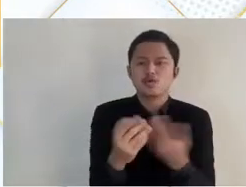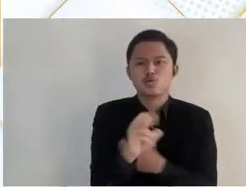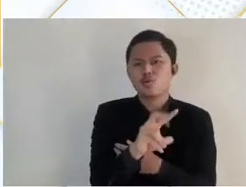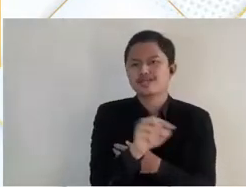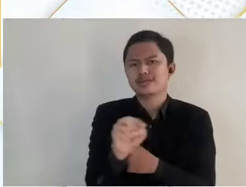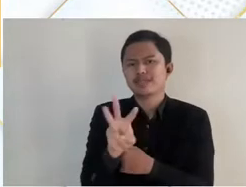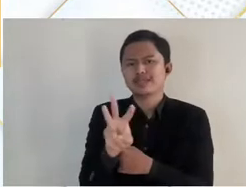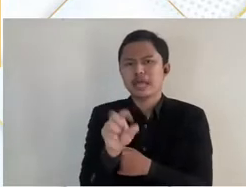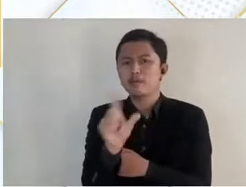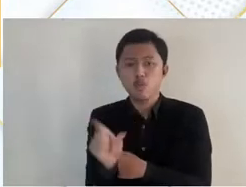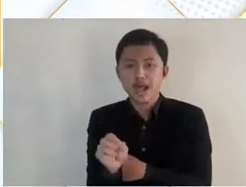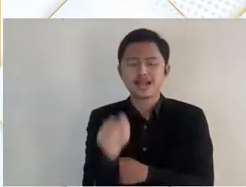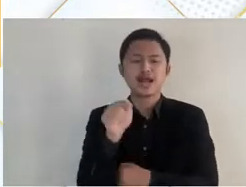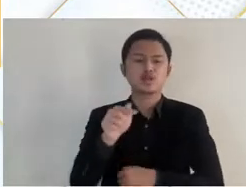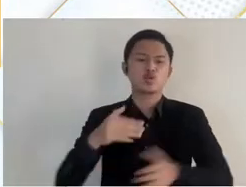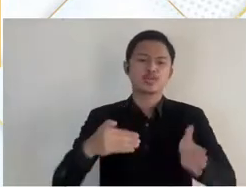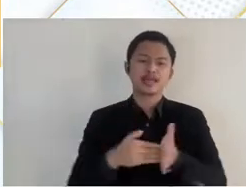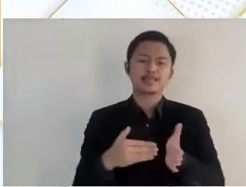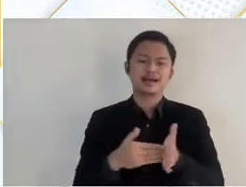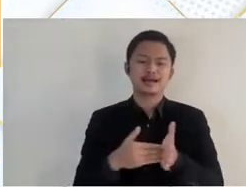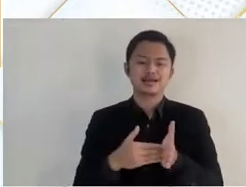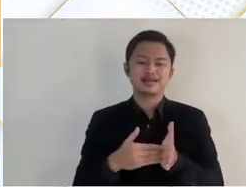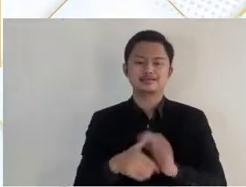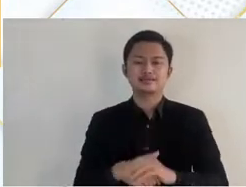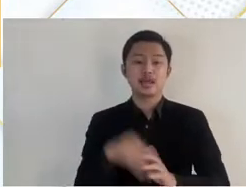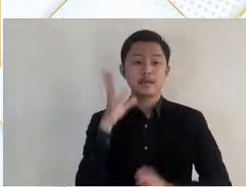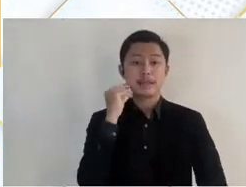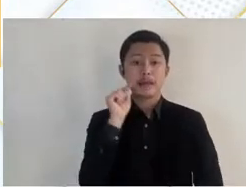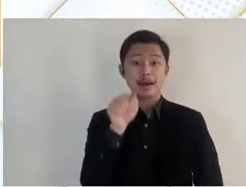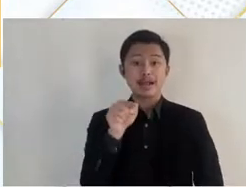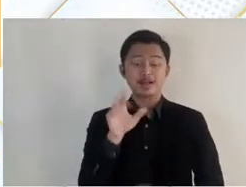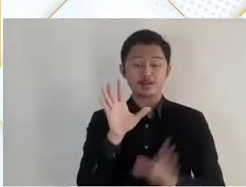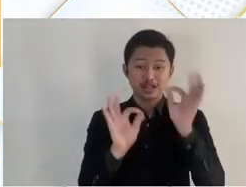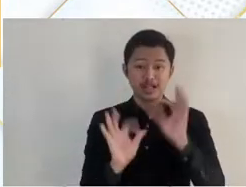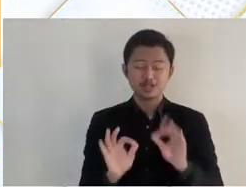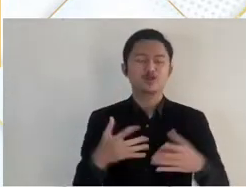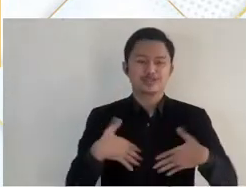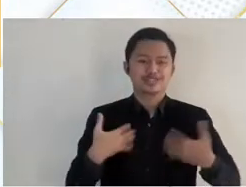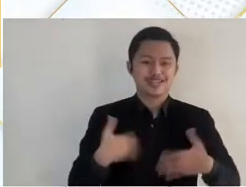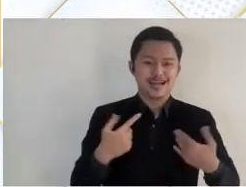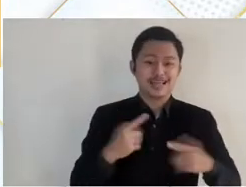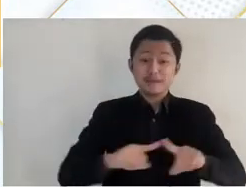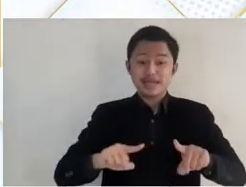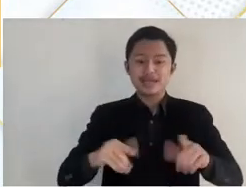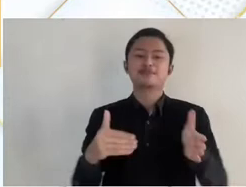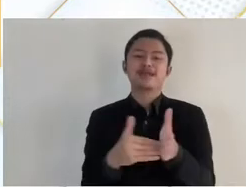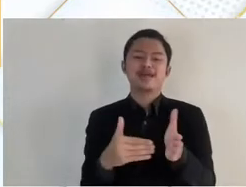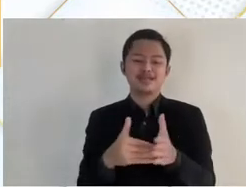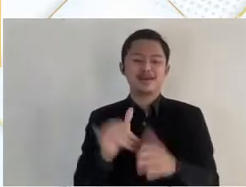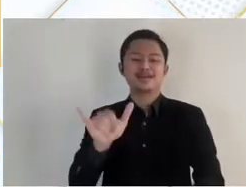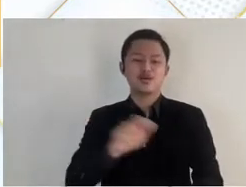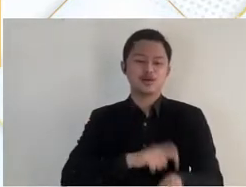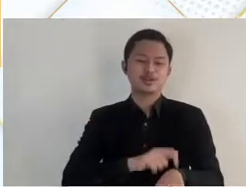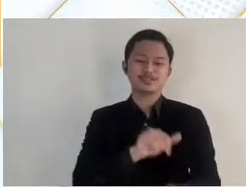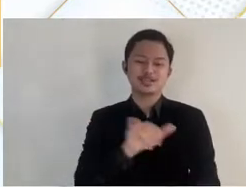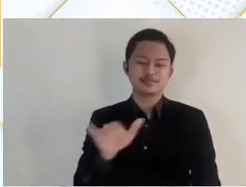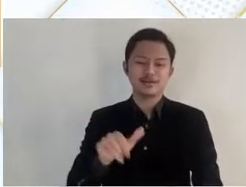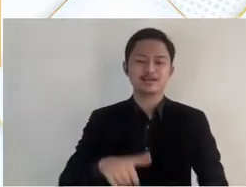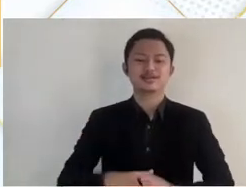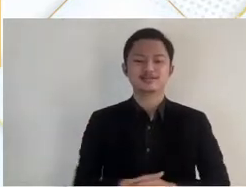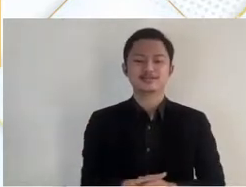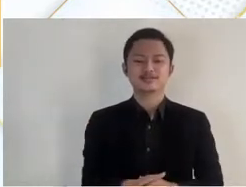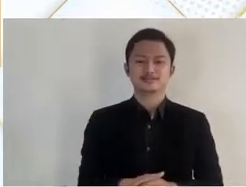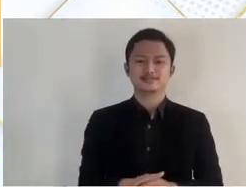really challenging. Exciting to experience snow, but challenging at the same time. And then you have